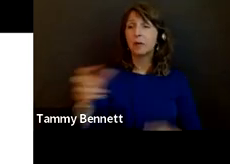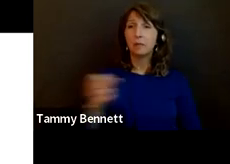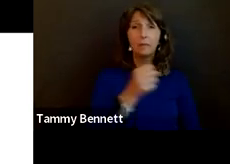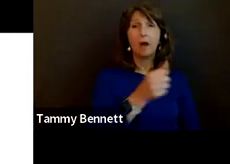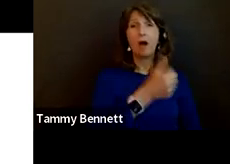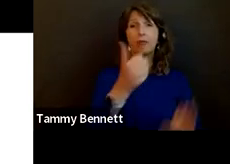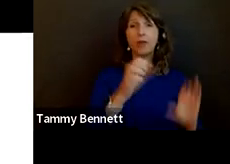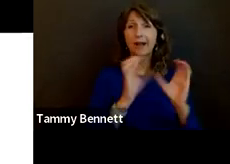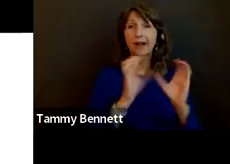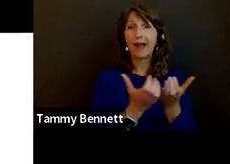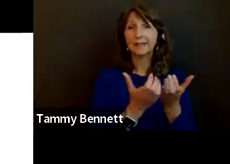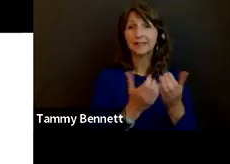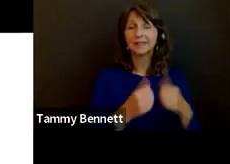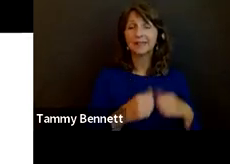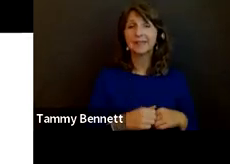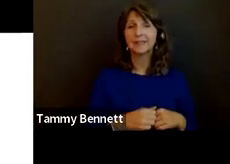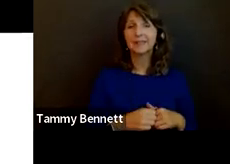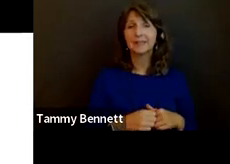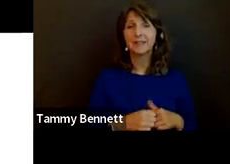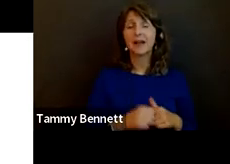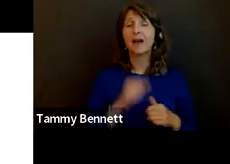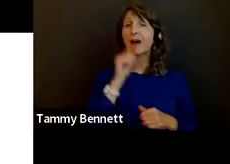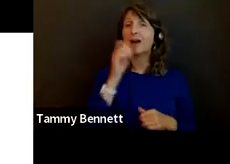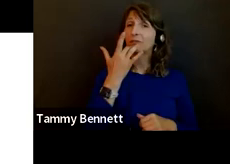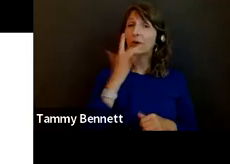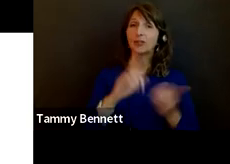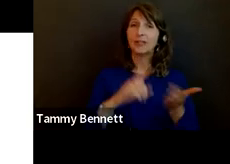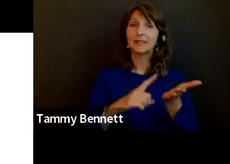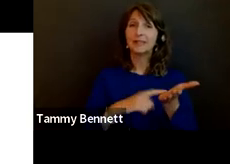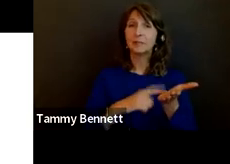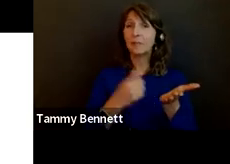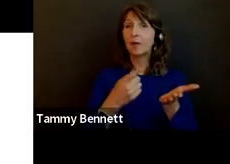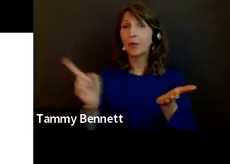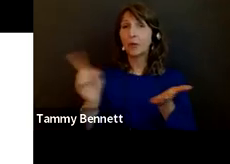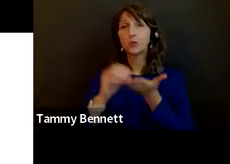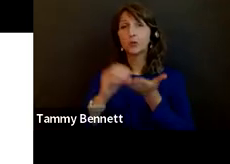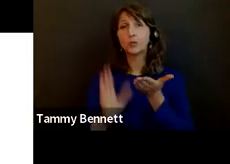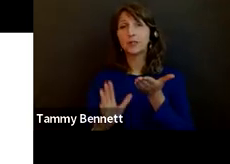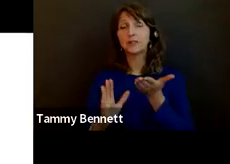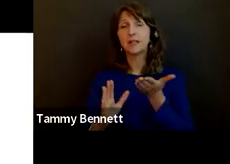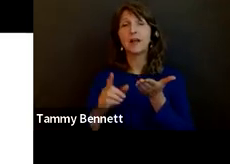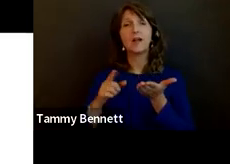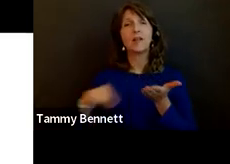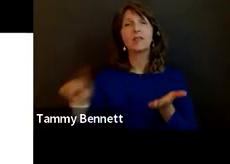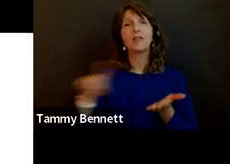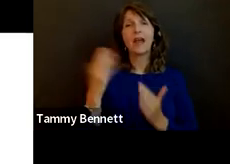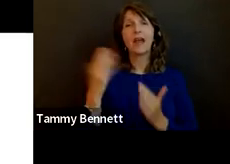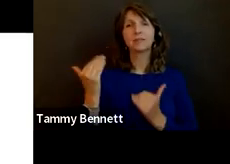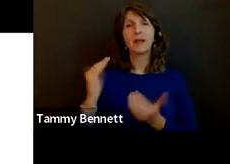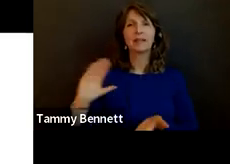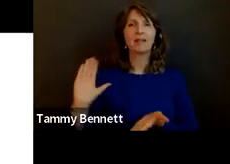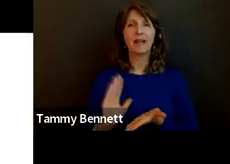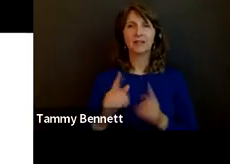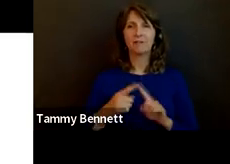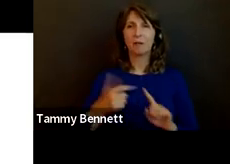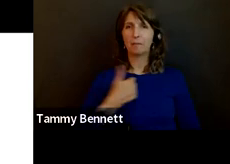in a different format. The other thing, unfortunately, is that sometimes those students have reduced academic expectations, and then schools